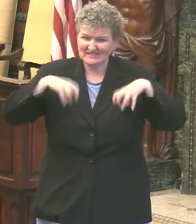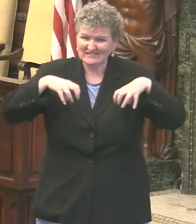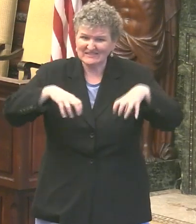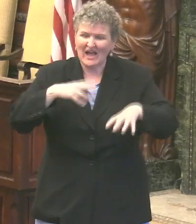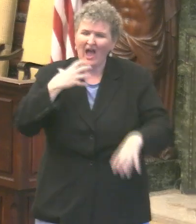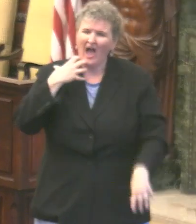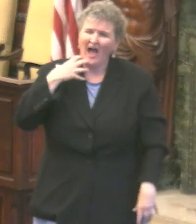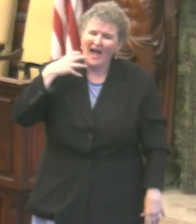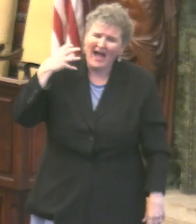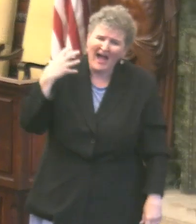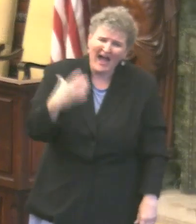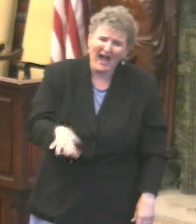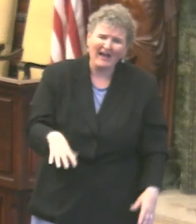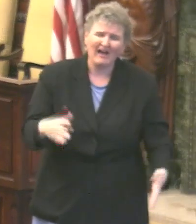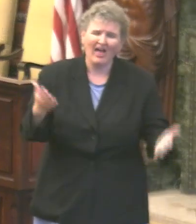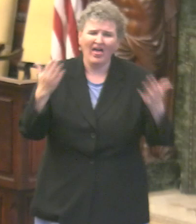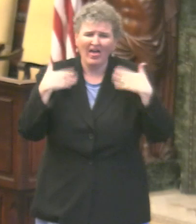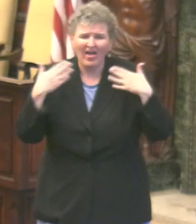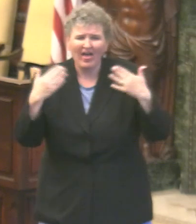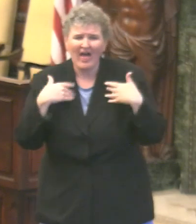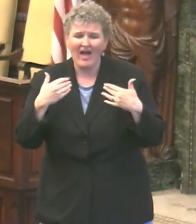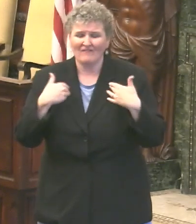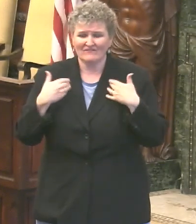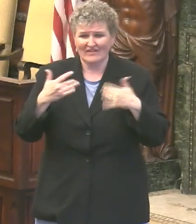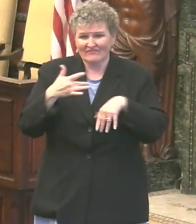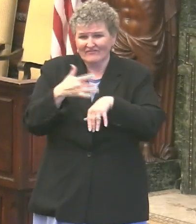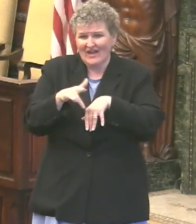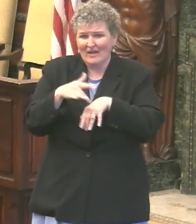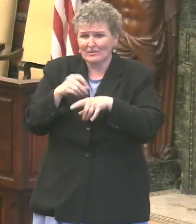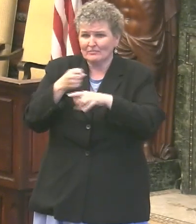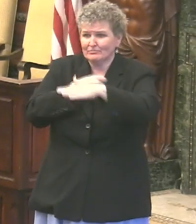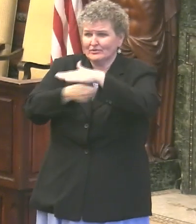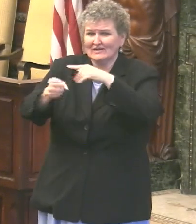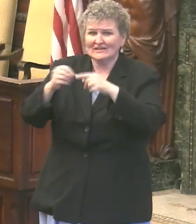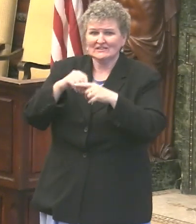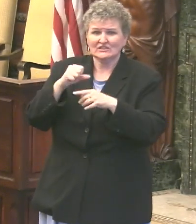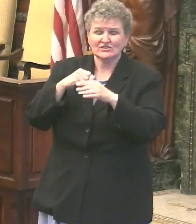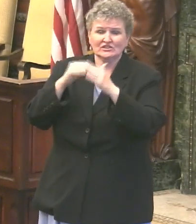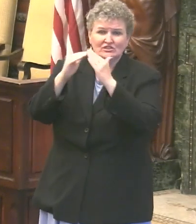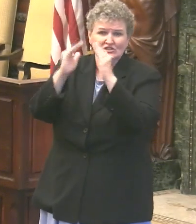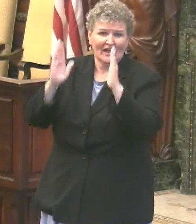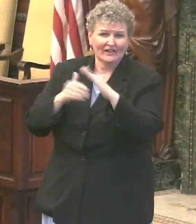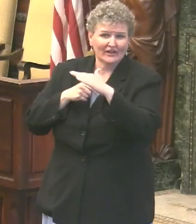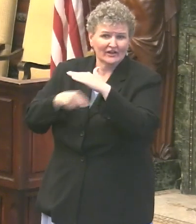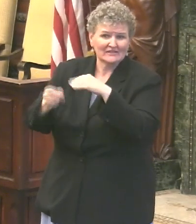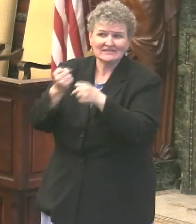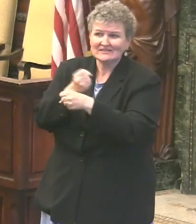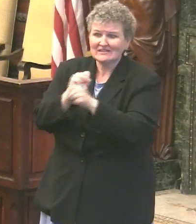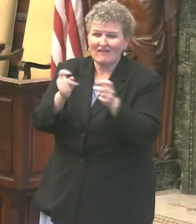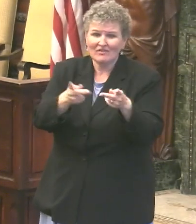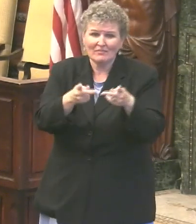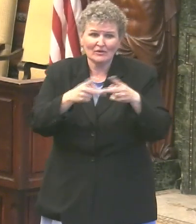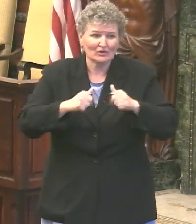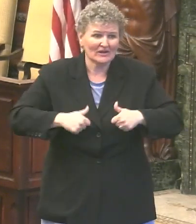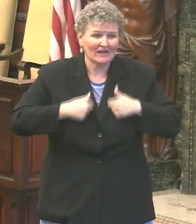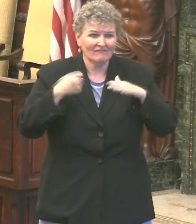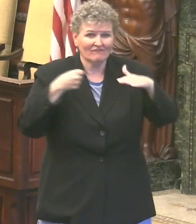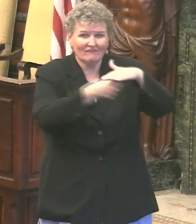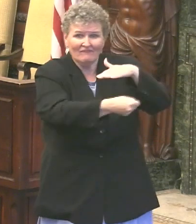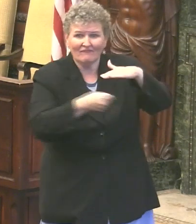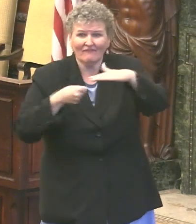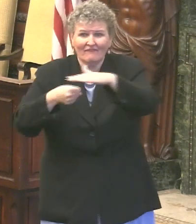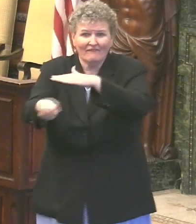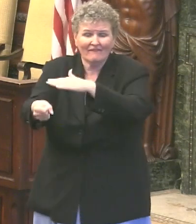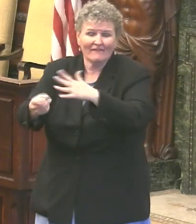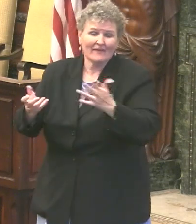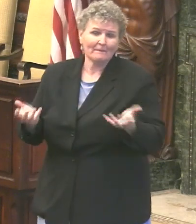place? We're available to get people into shelter, get people into safe places to be. If we've done I